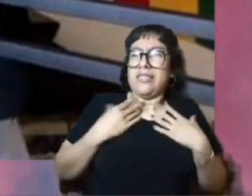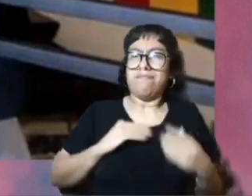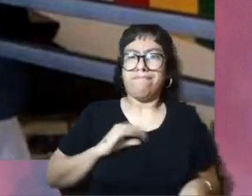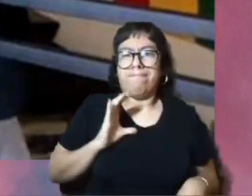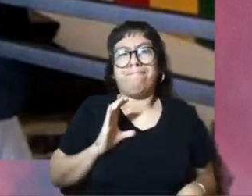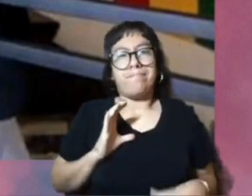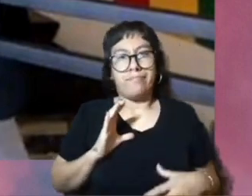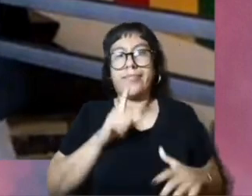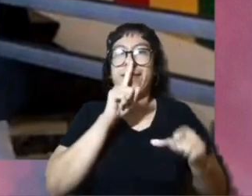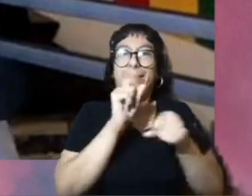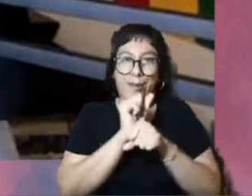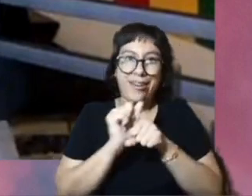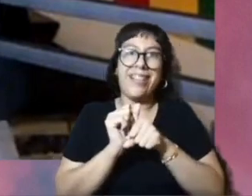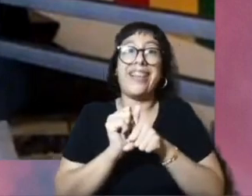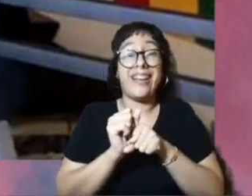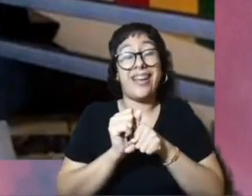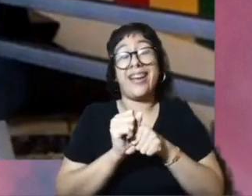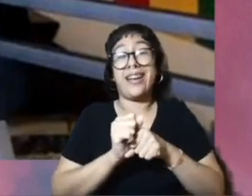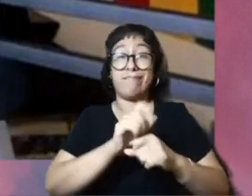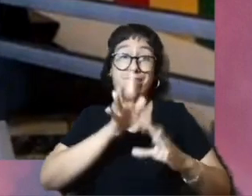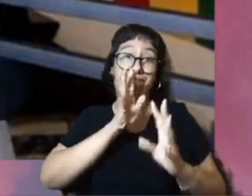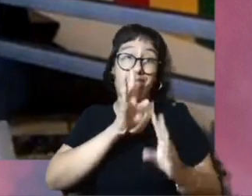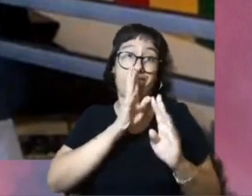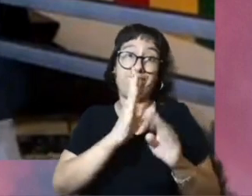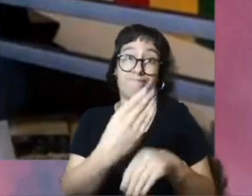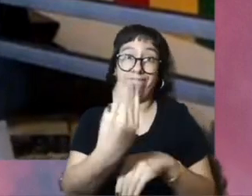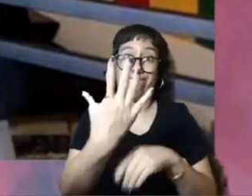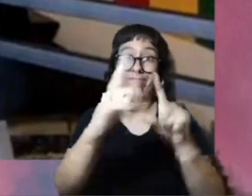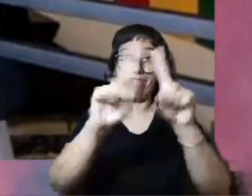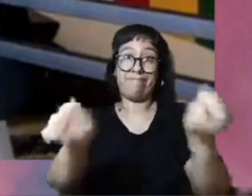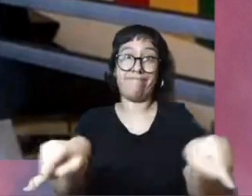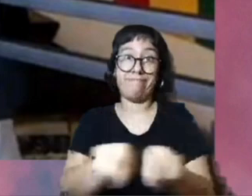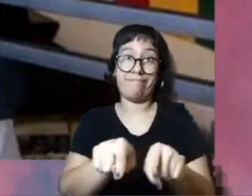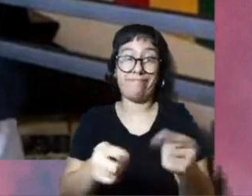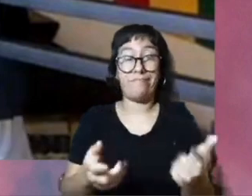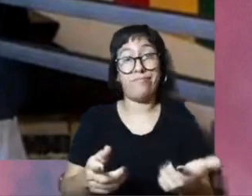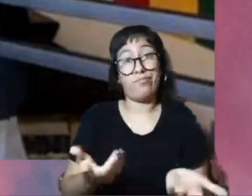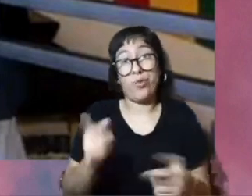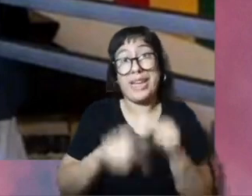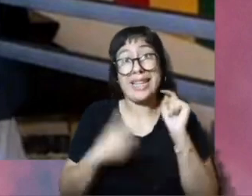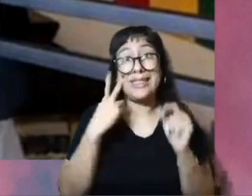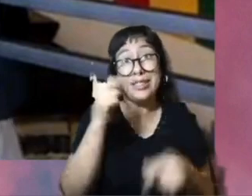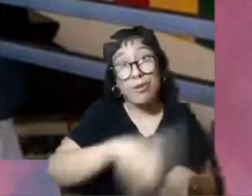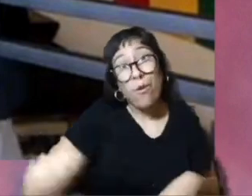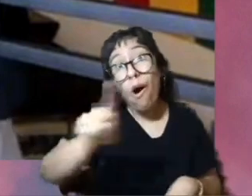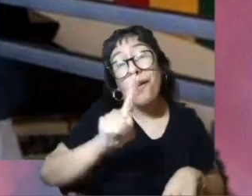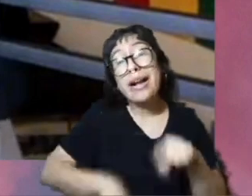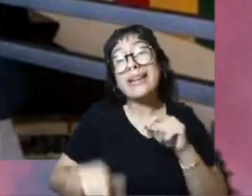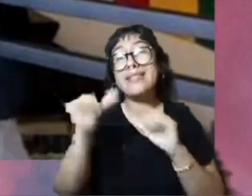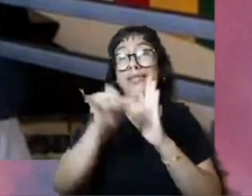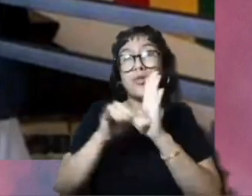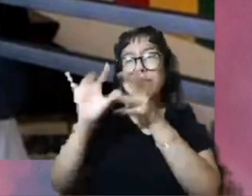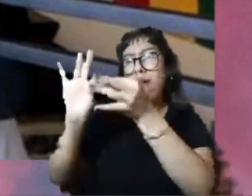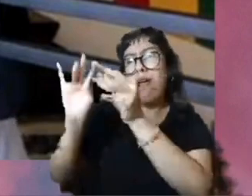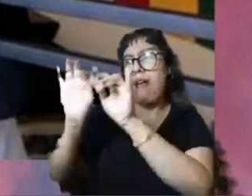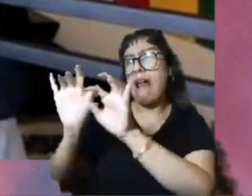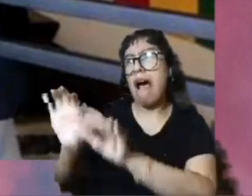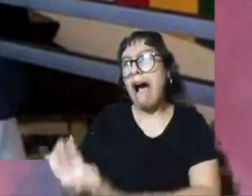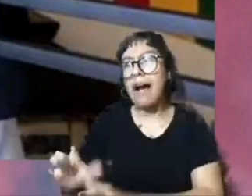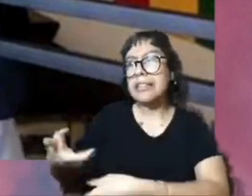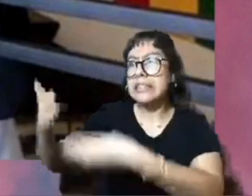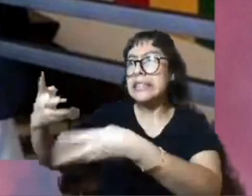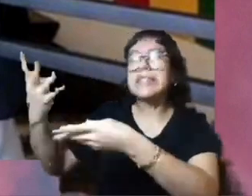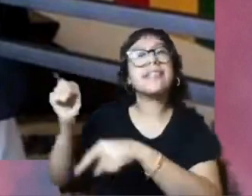We're literally spitting into computer screens, and these poets can't see y'all, and they can't see the YouTube comments going crazy. So just